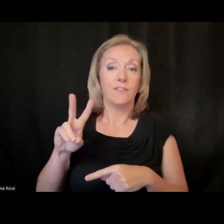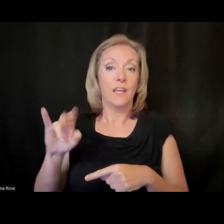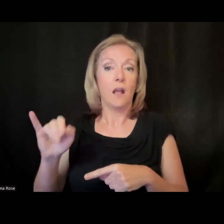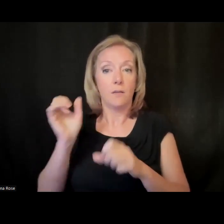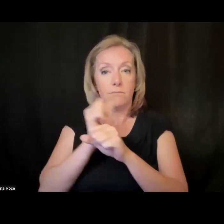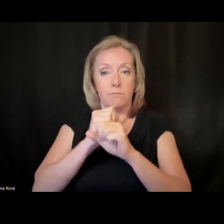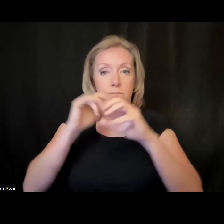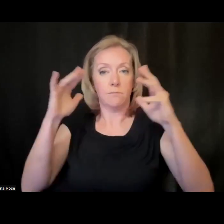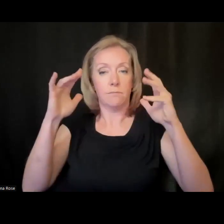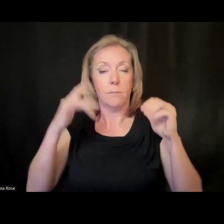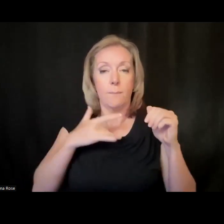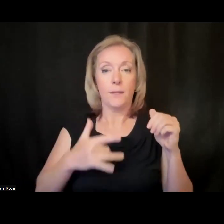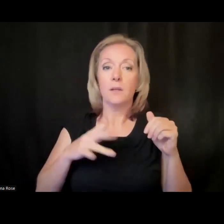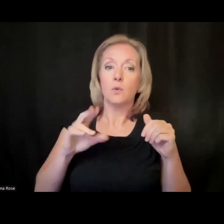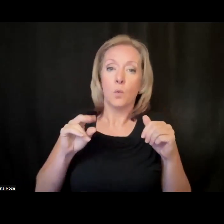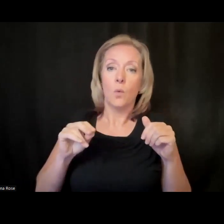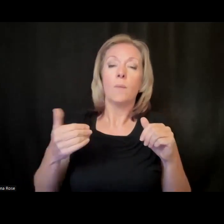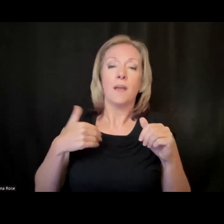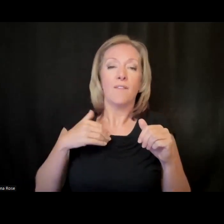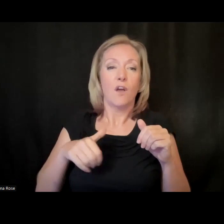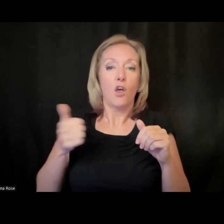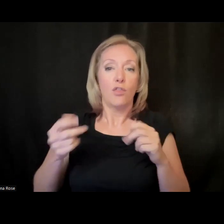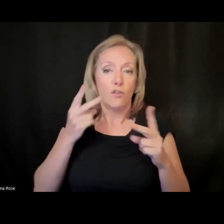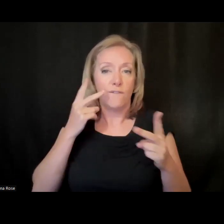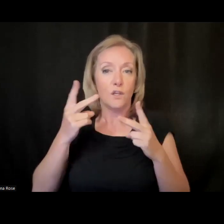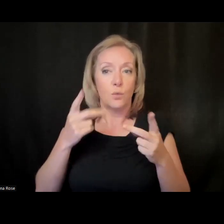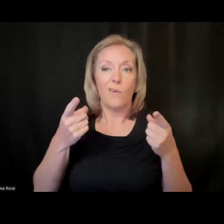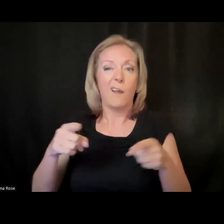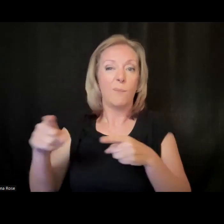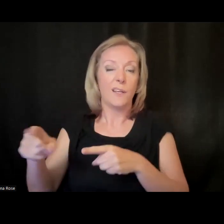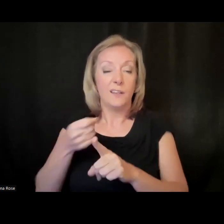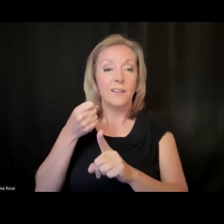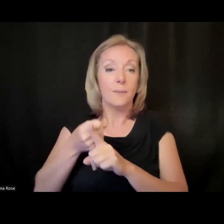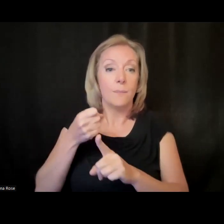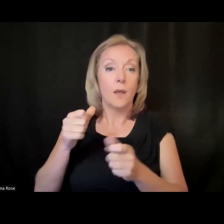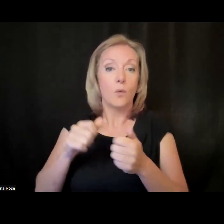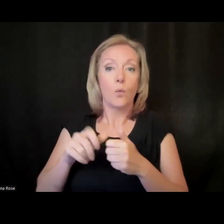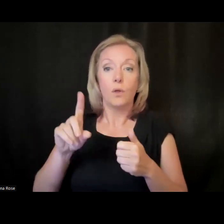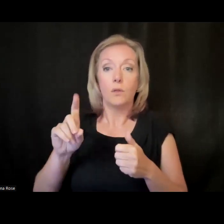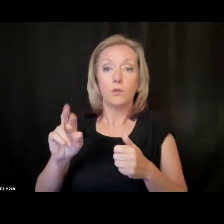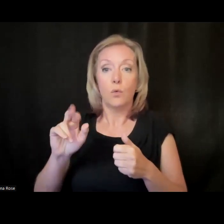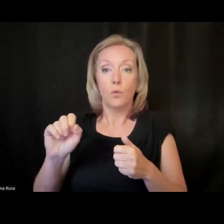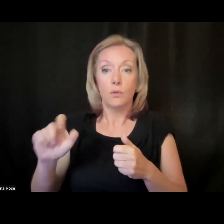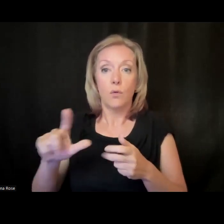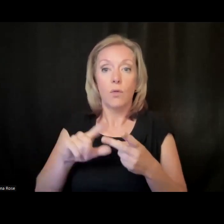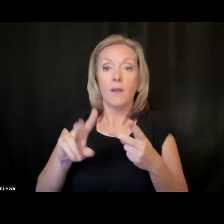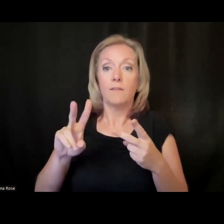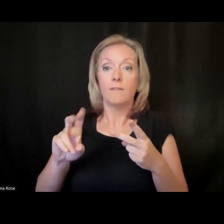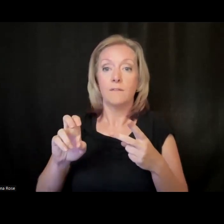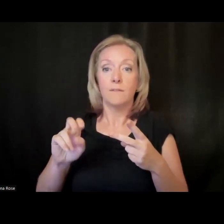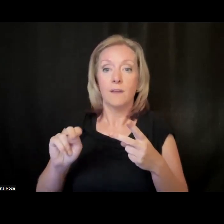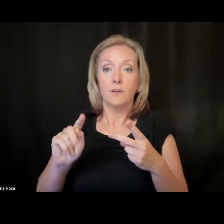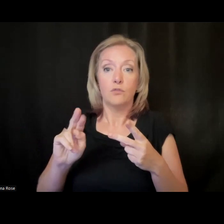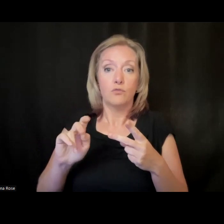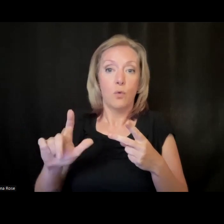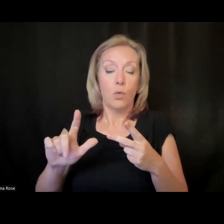been trained on in this country, but they have other visual phenomena with their dorsal and ventral streams. So I will